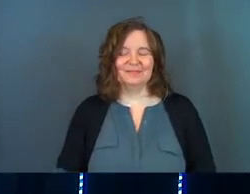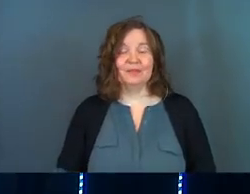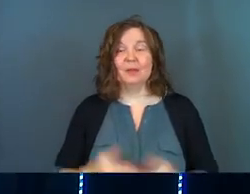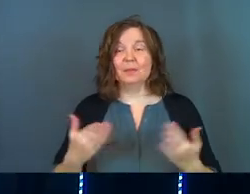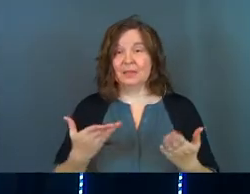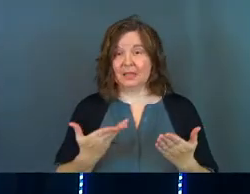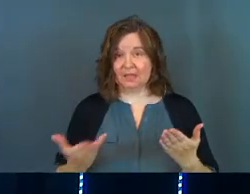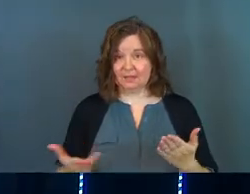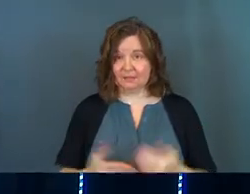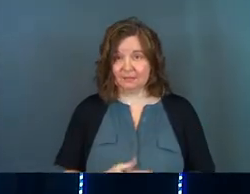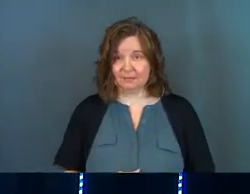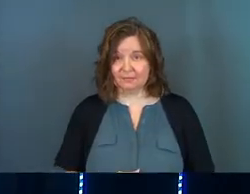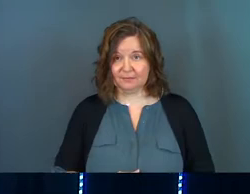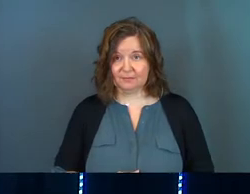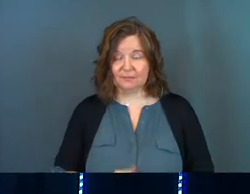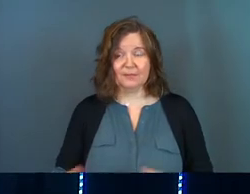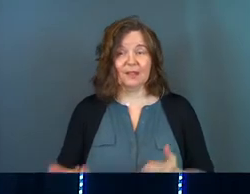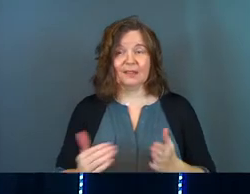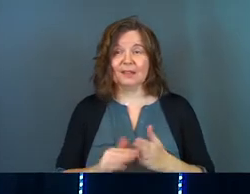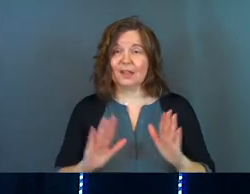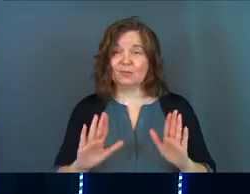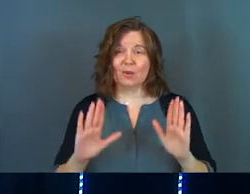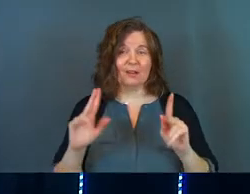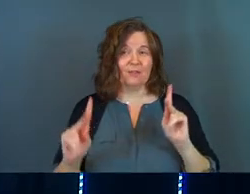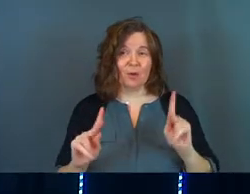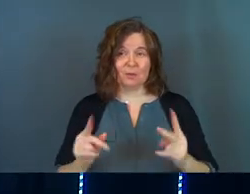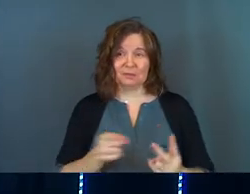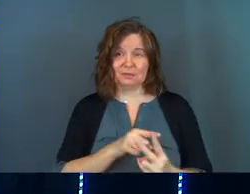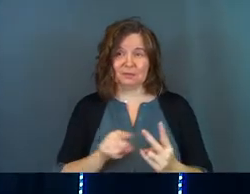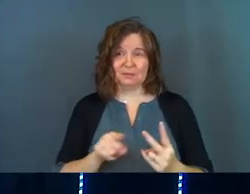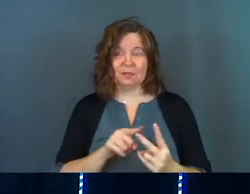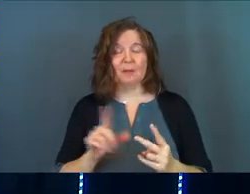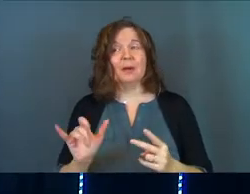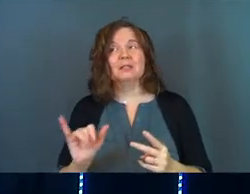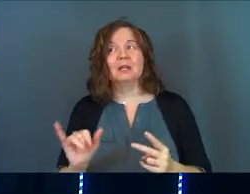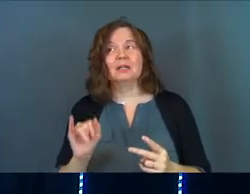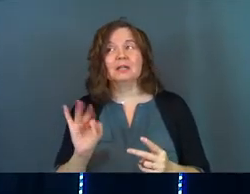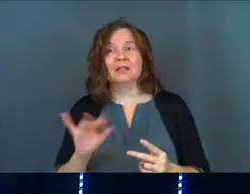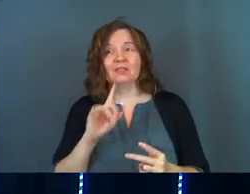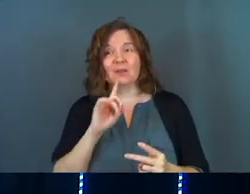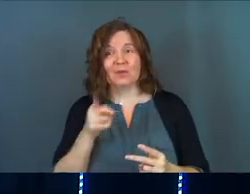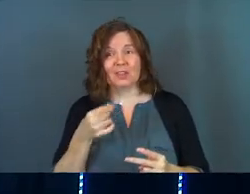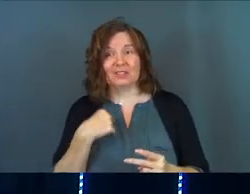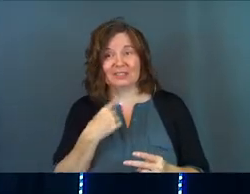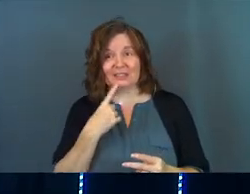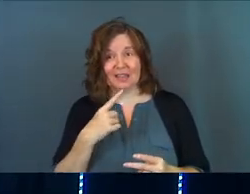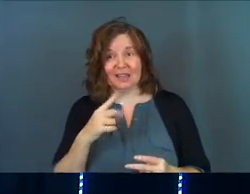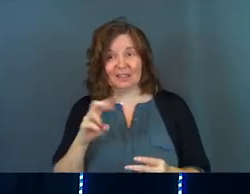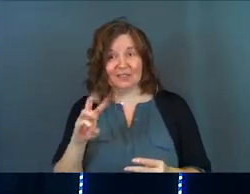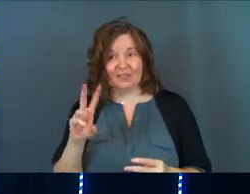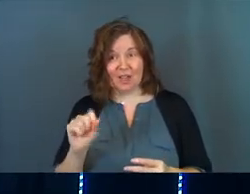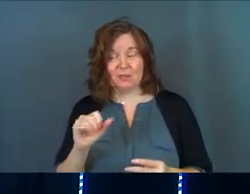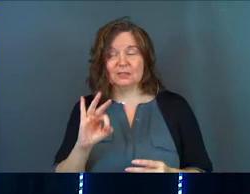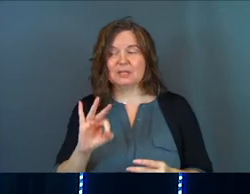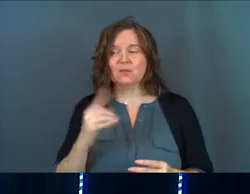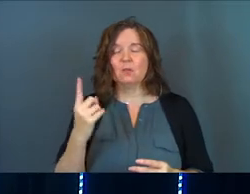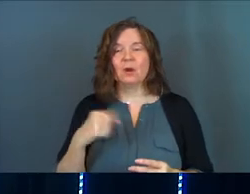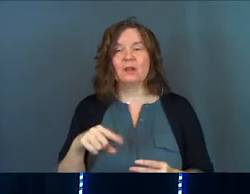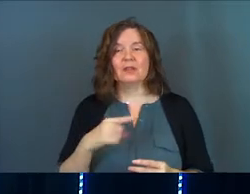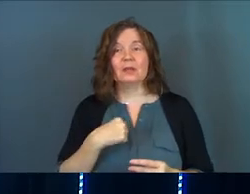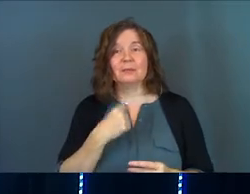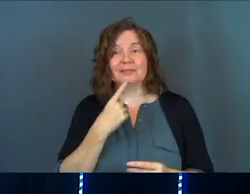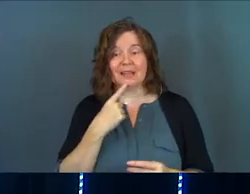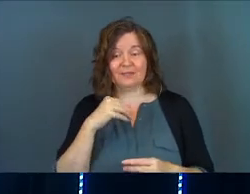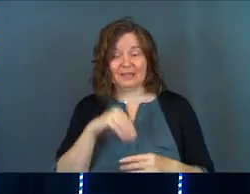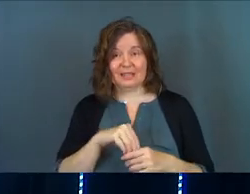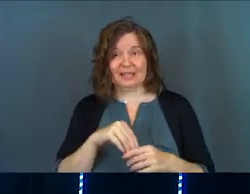But here's the thing. Again, great folks. But it's like, if they were there saying their vows, and if one of them